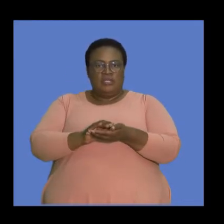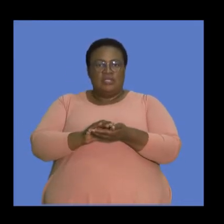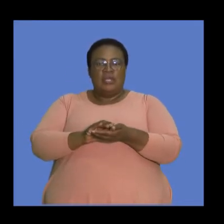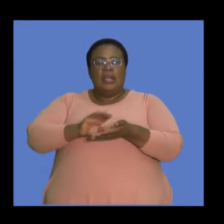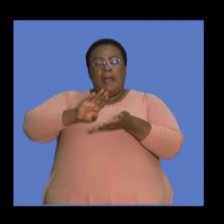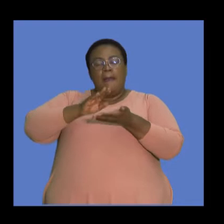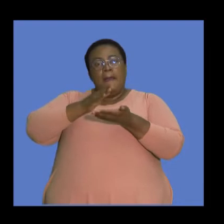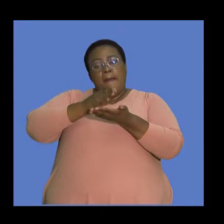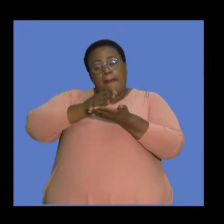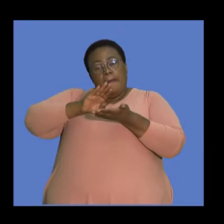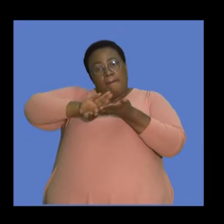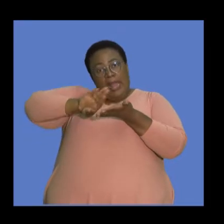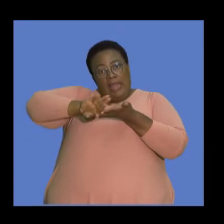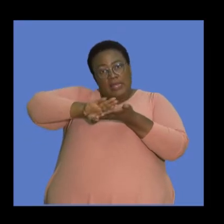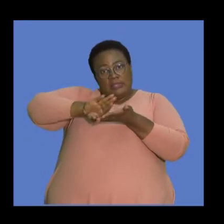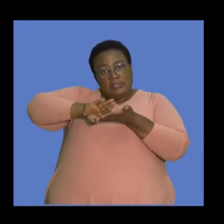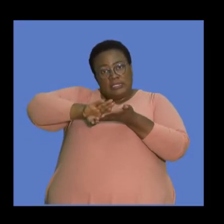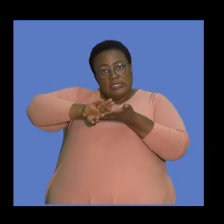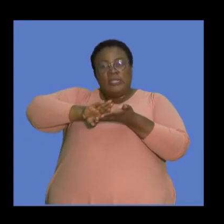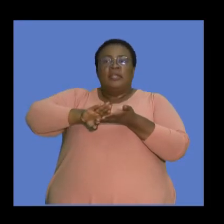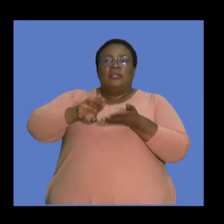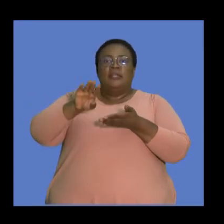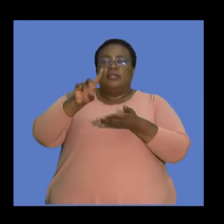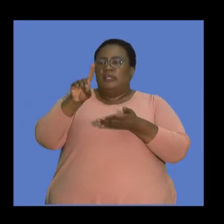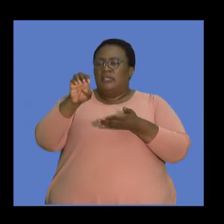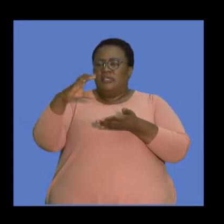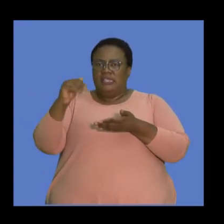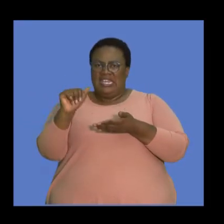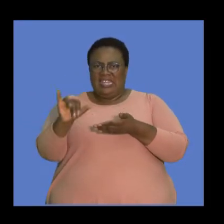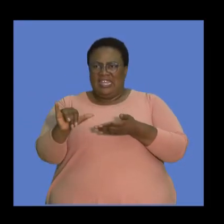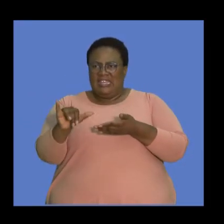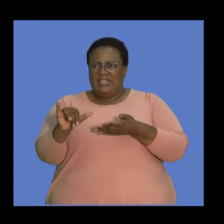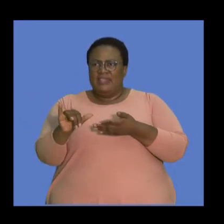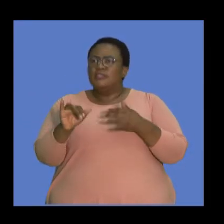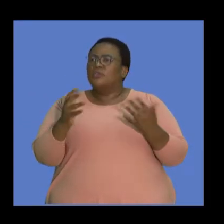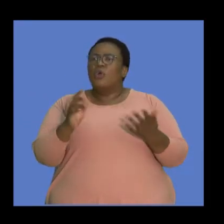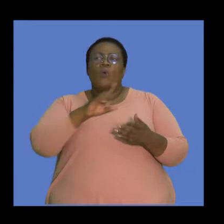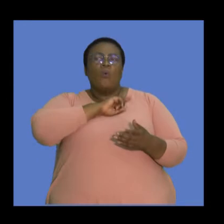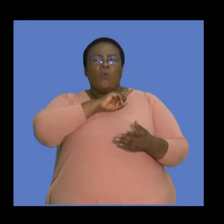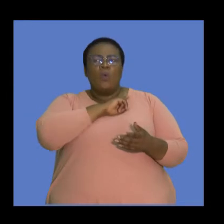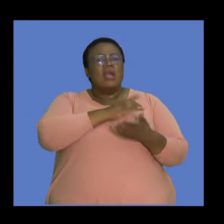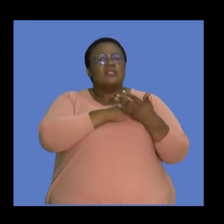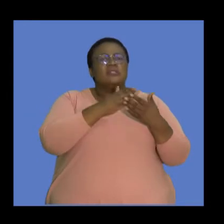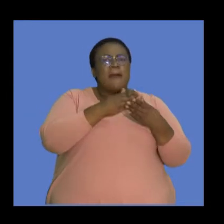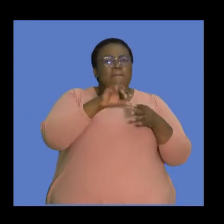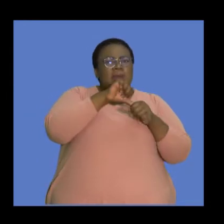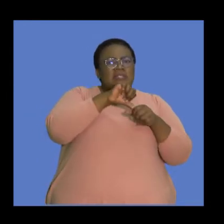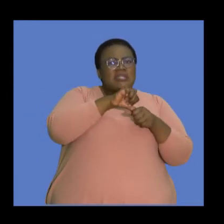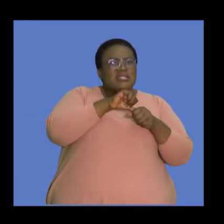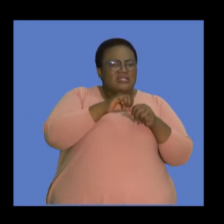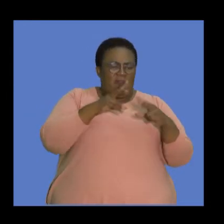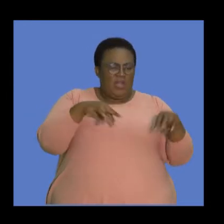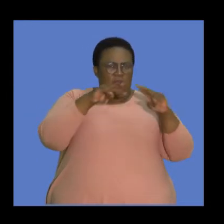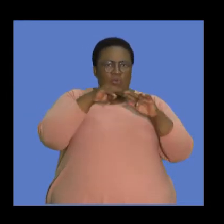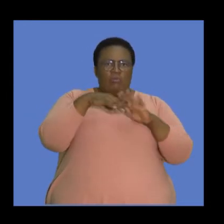what I want you to think about is why certain assets and equipment normally lose value, because you know that's really